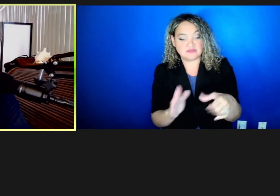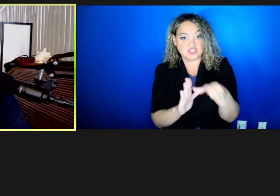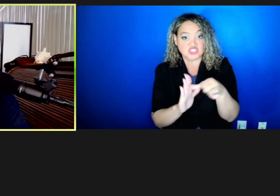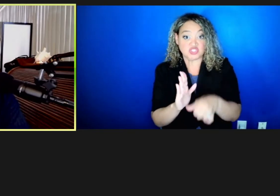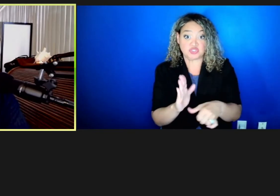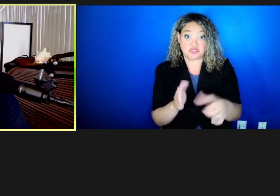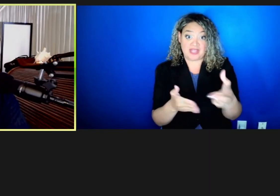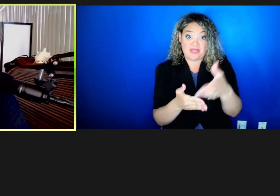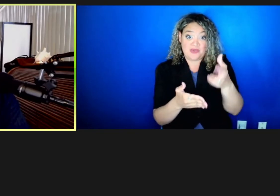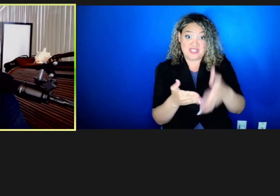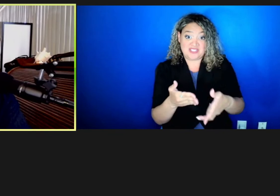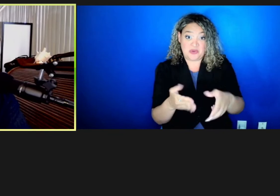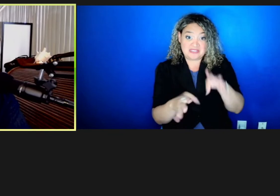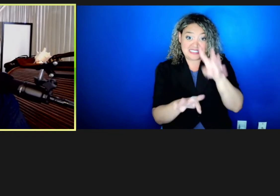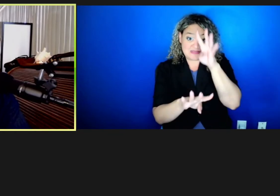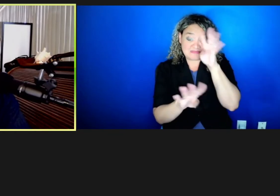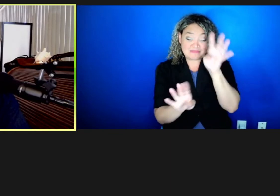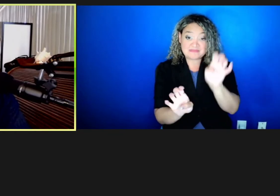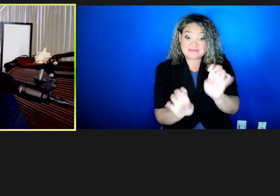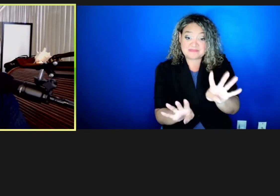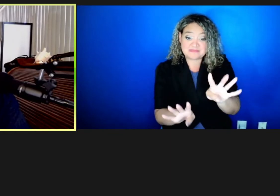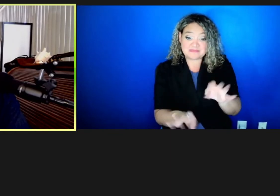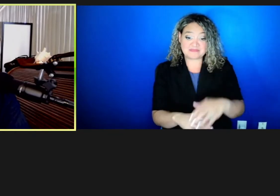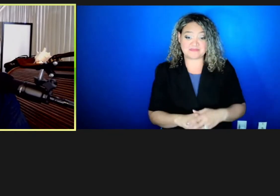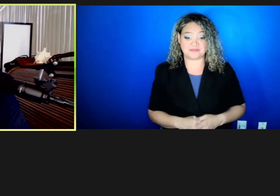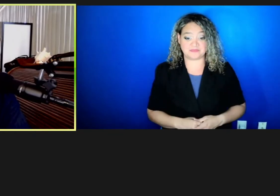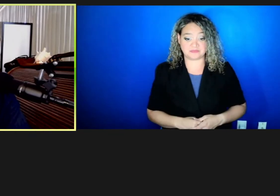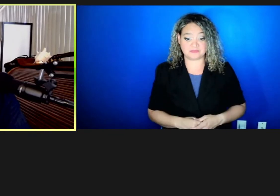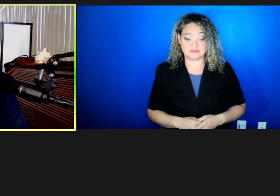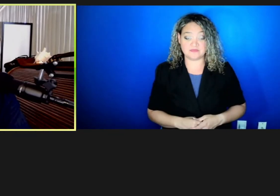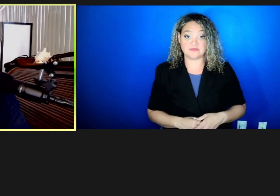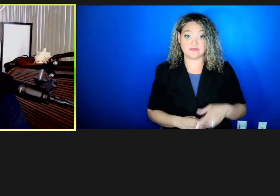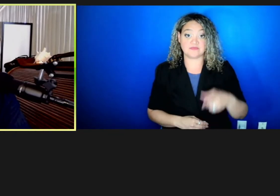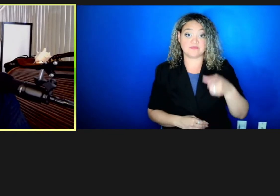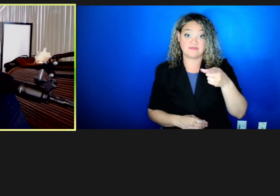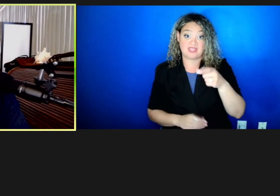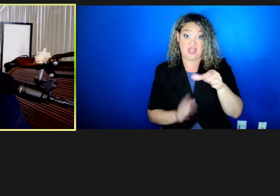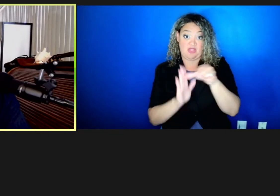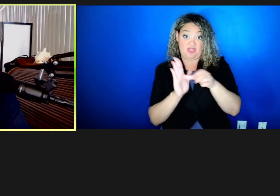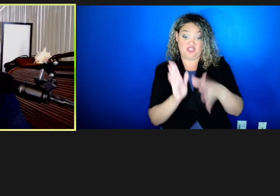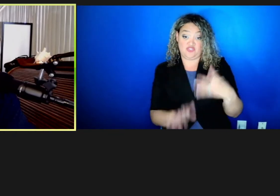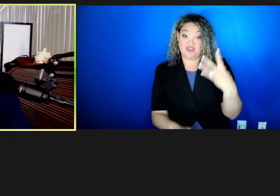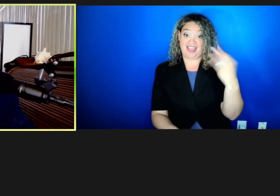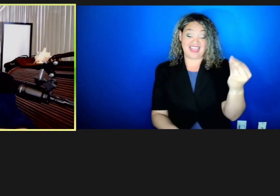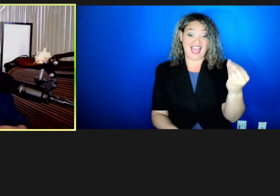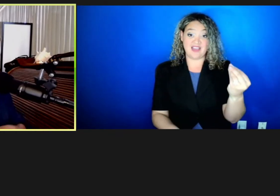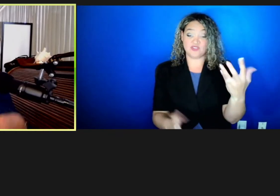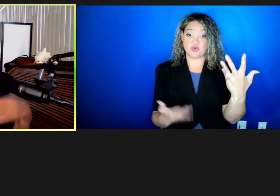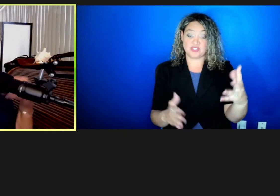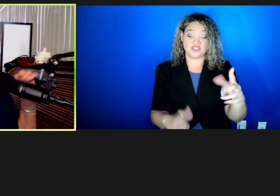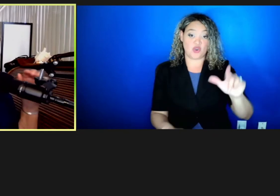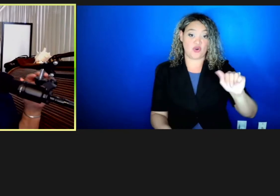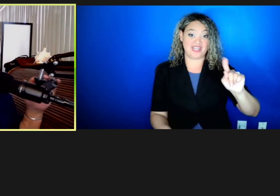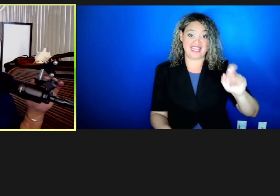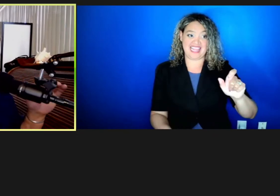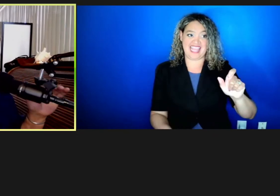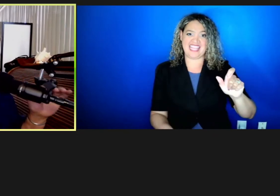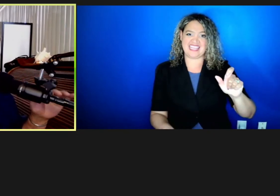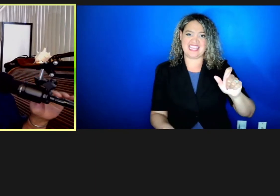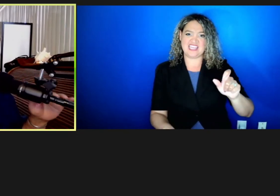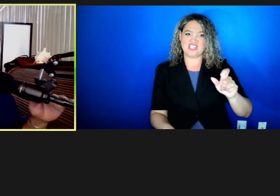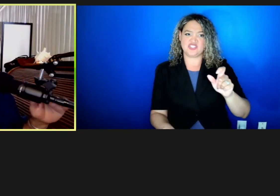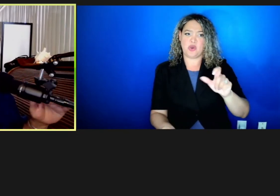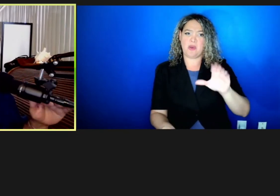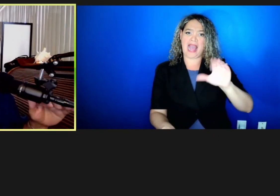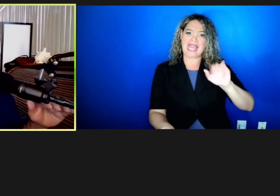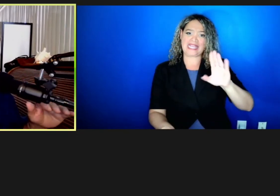results could not be foretold. When he left, it was getting late, and I had an hour cab ride home. So